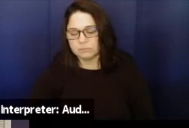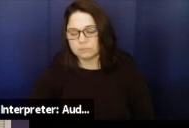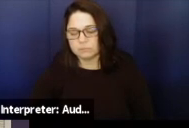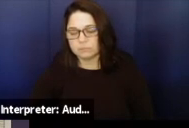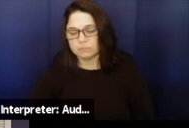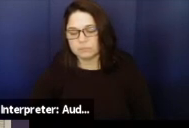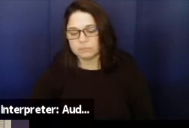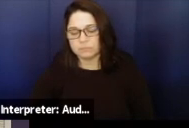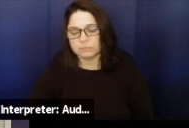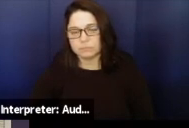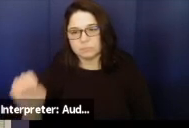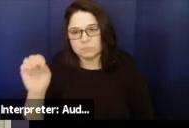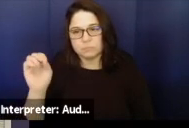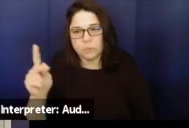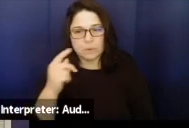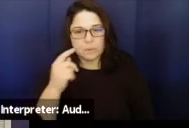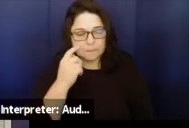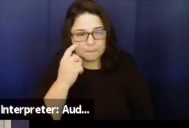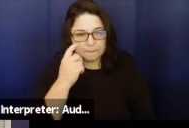Let's see.